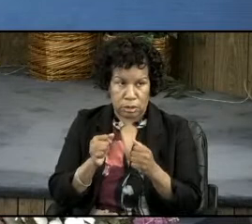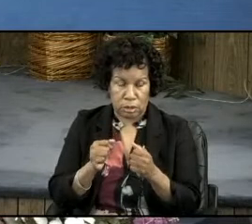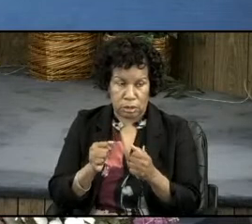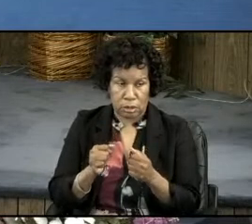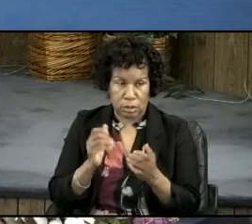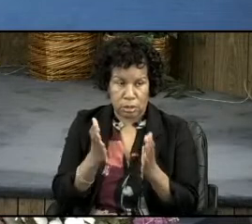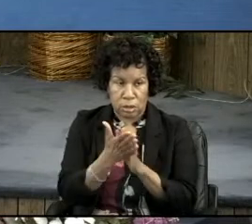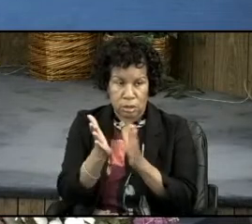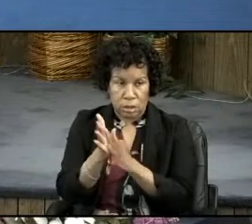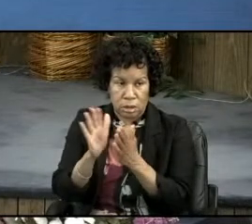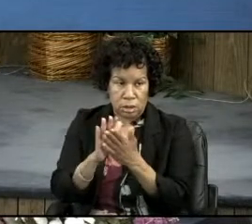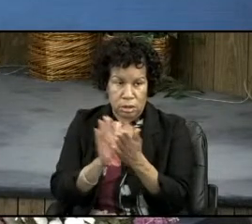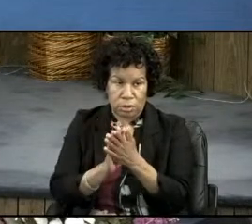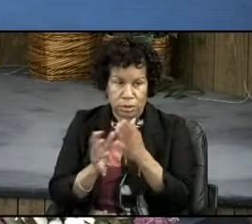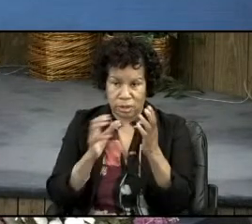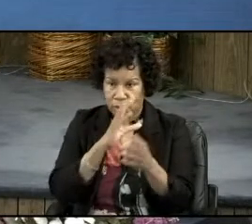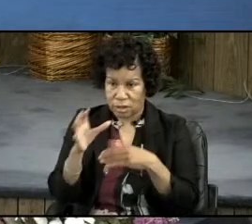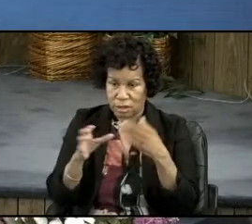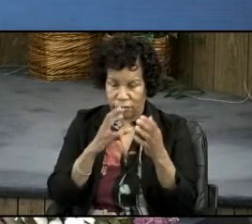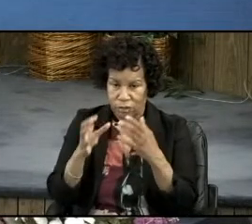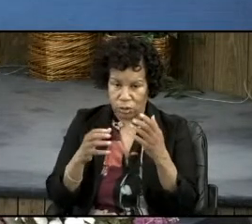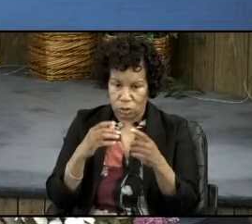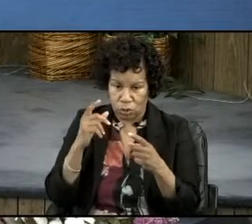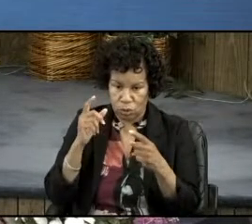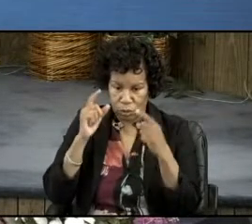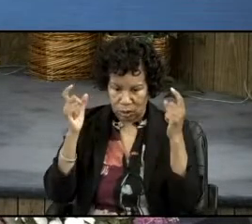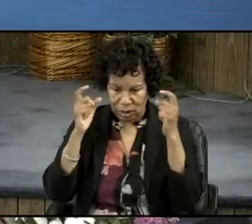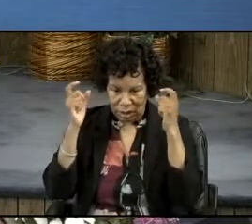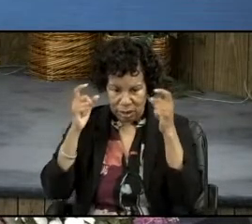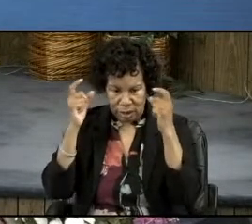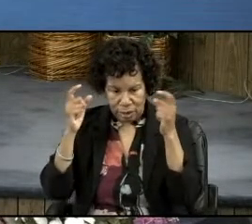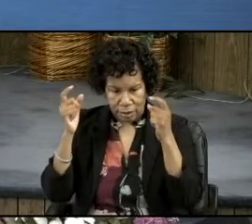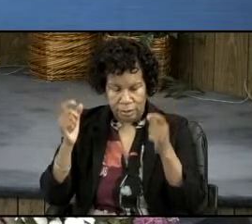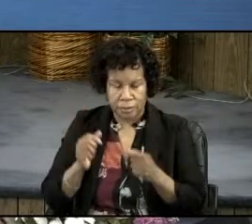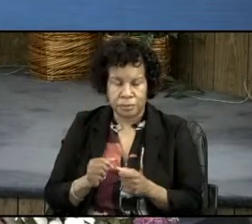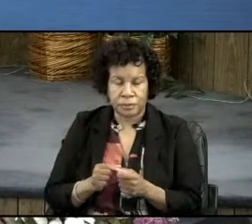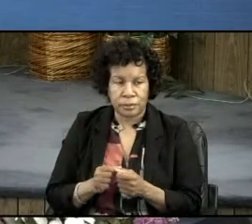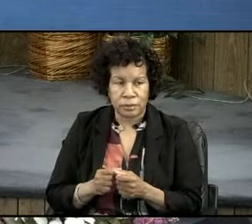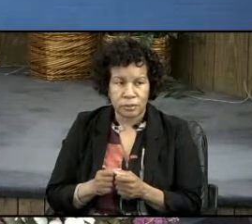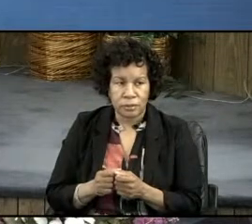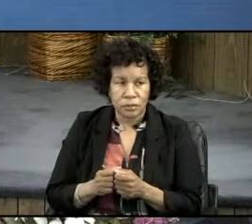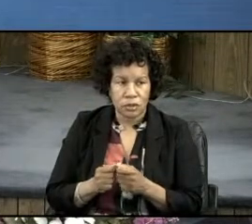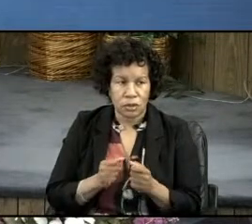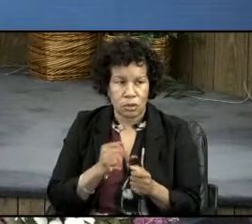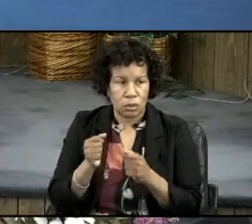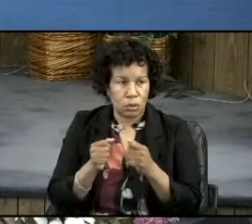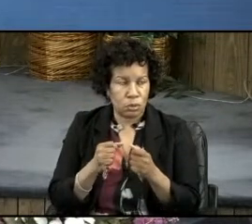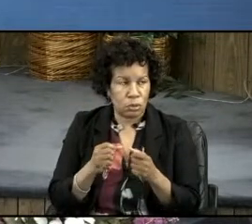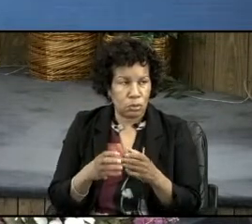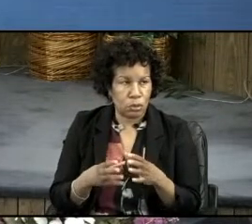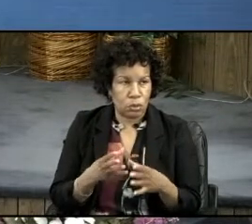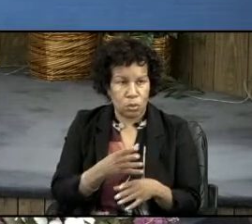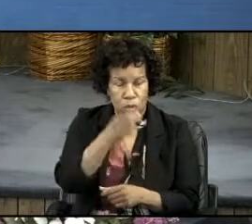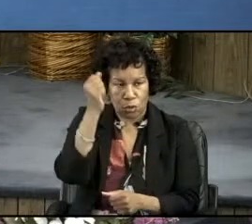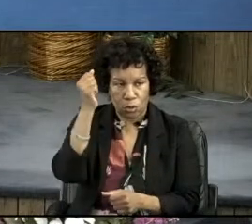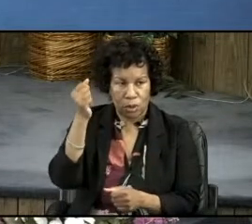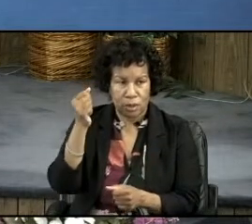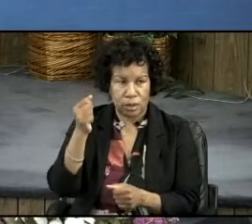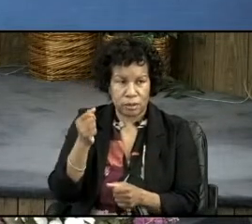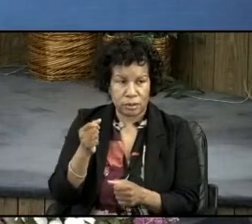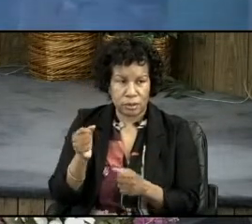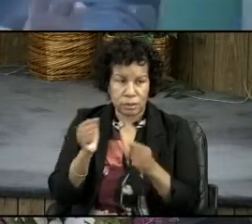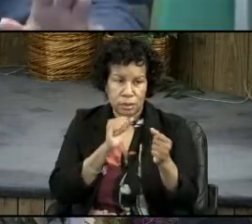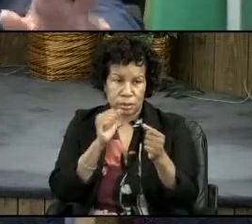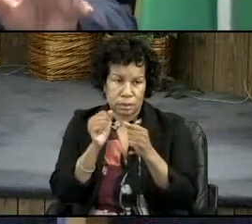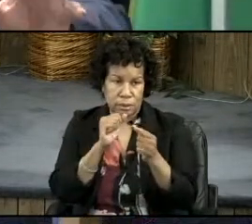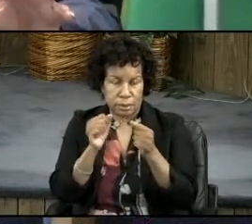enemy. And they had heard by the time they won a few battles, the enemy all in the Canaan land had heard when